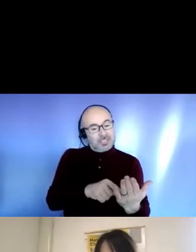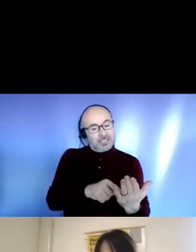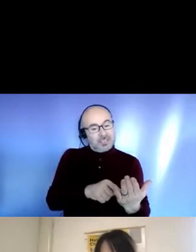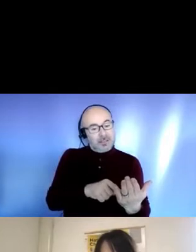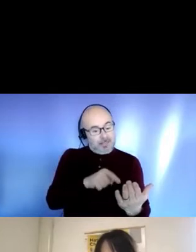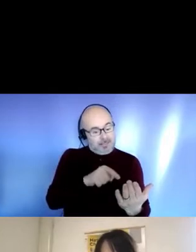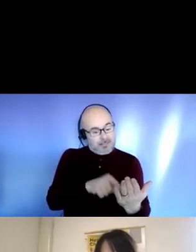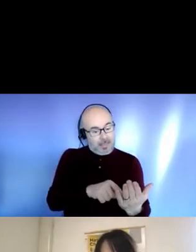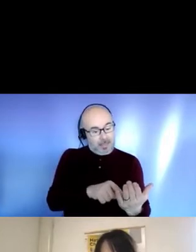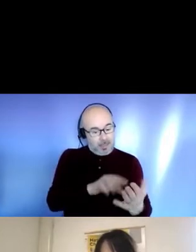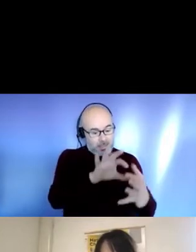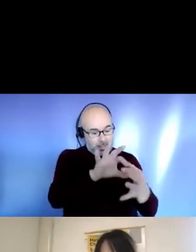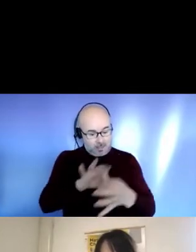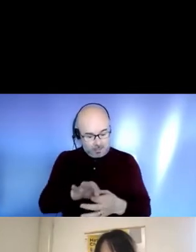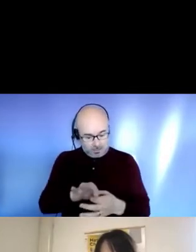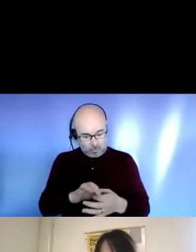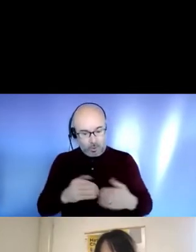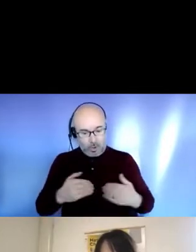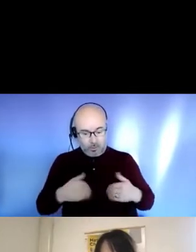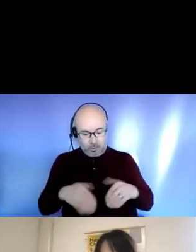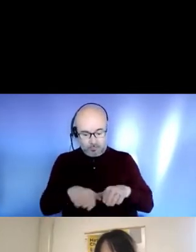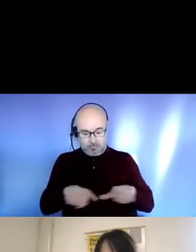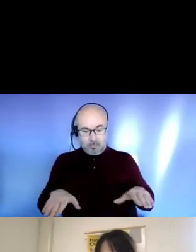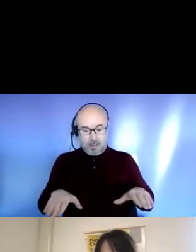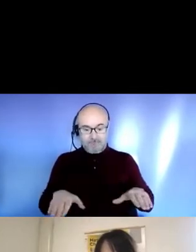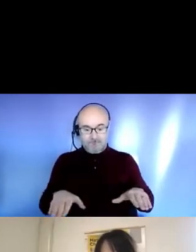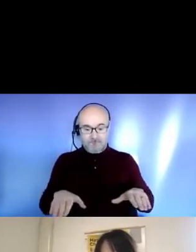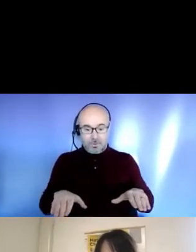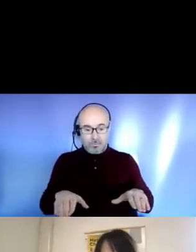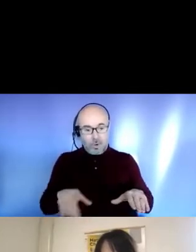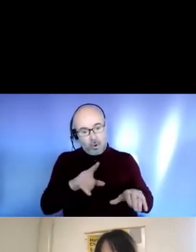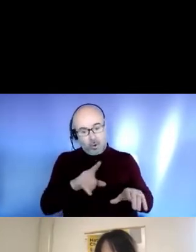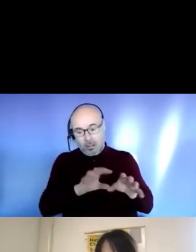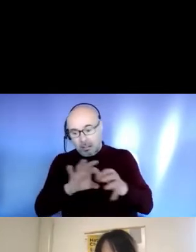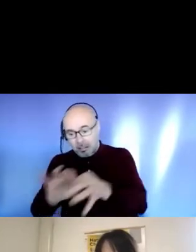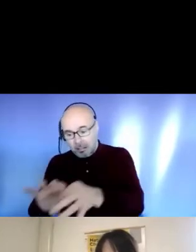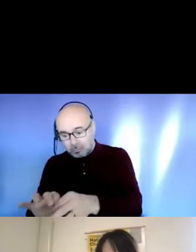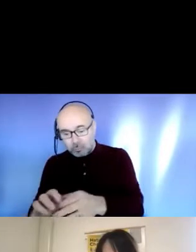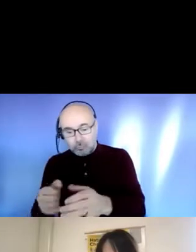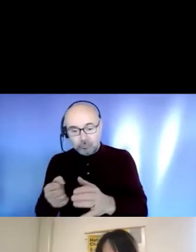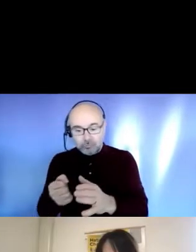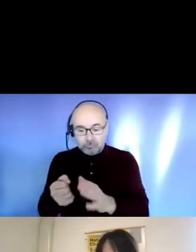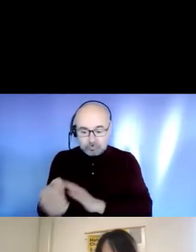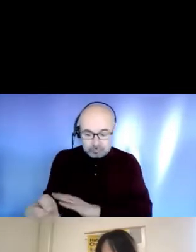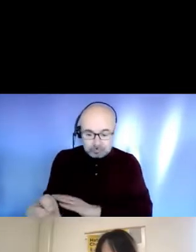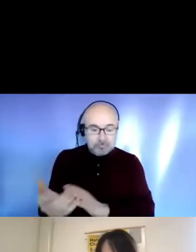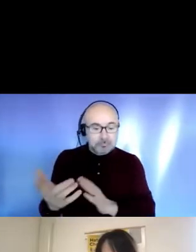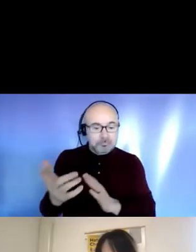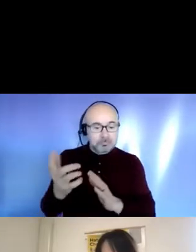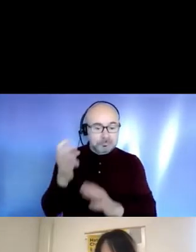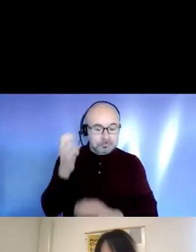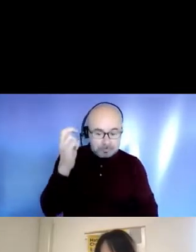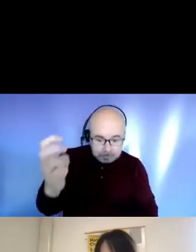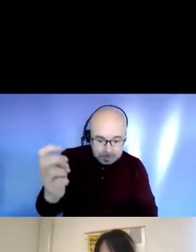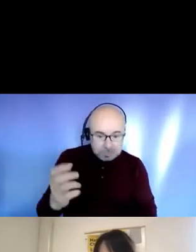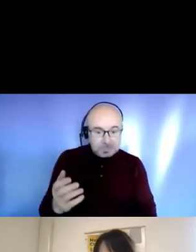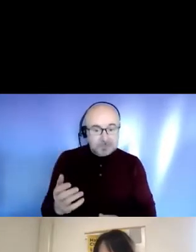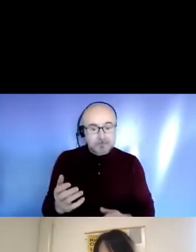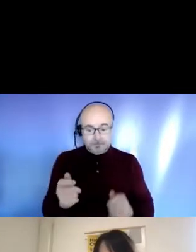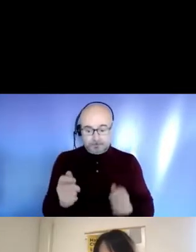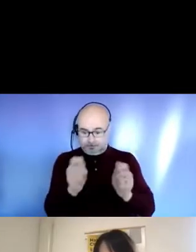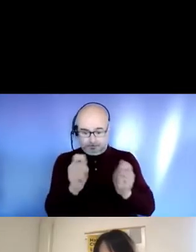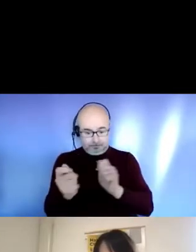communicating with drivers and staff on trains, buses, etc., and also adapting